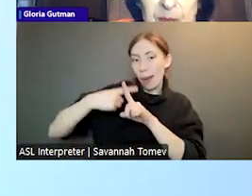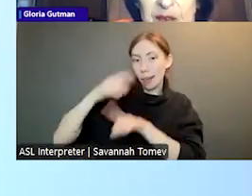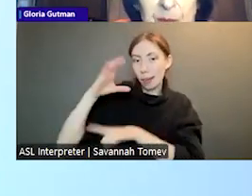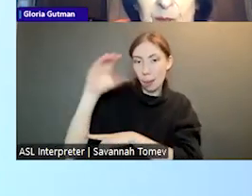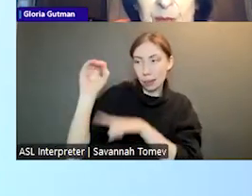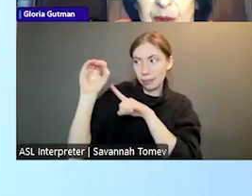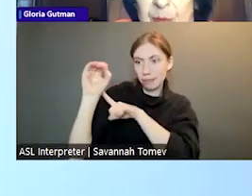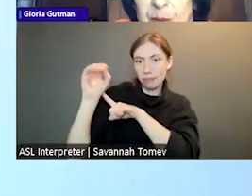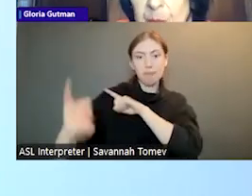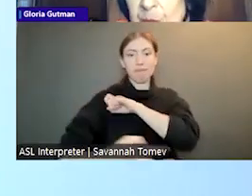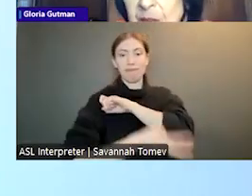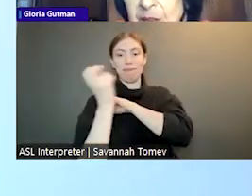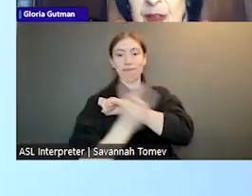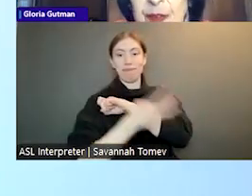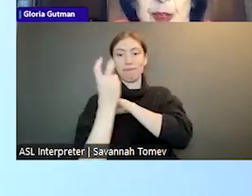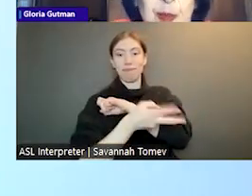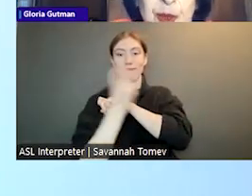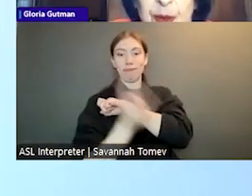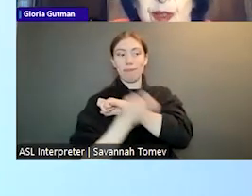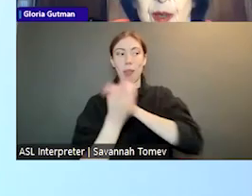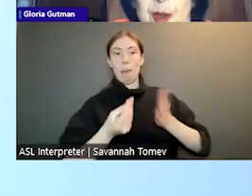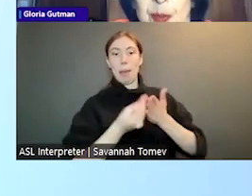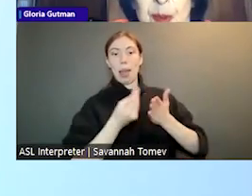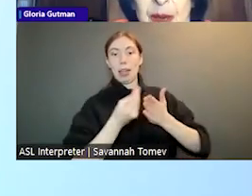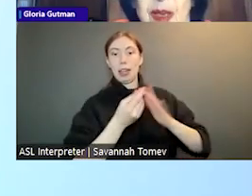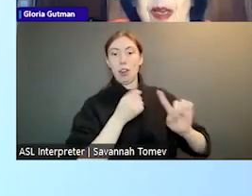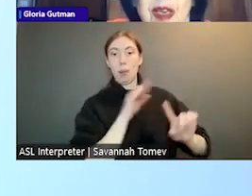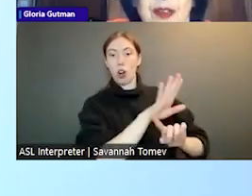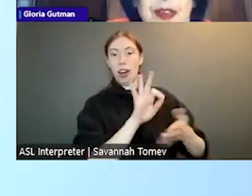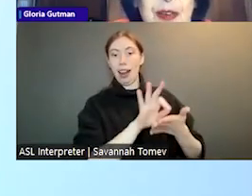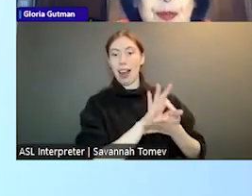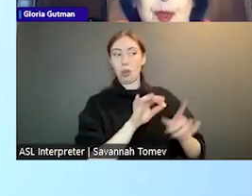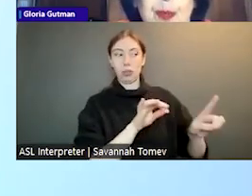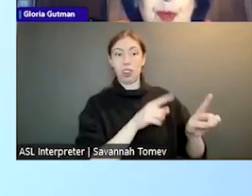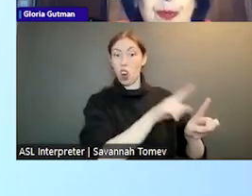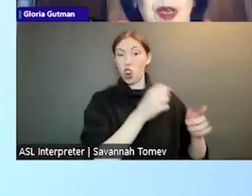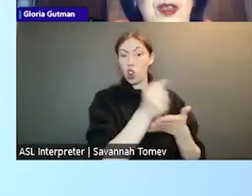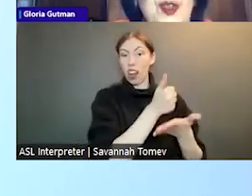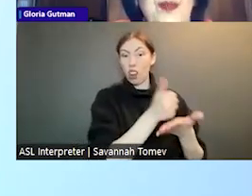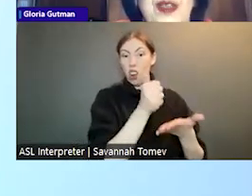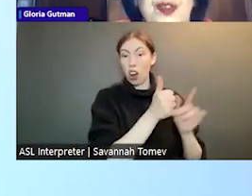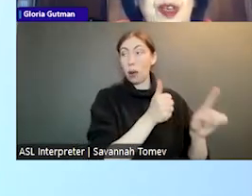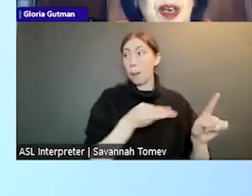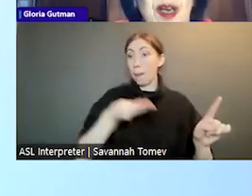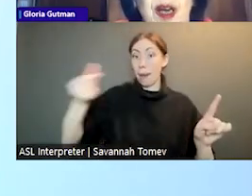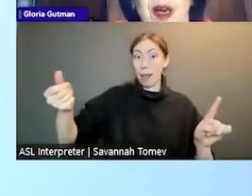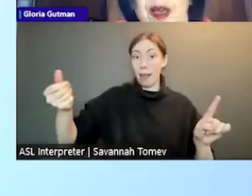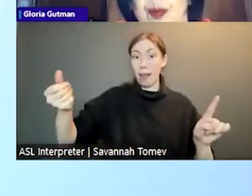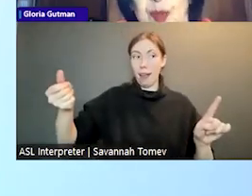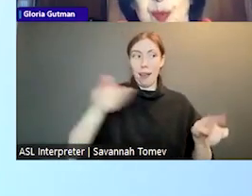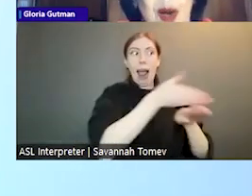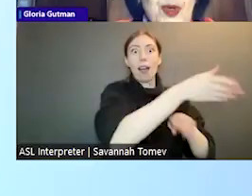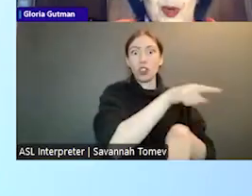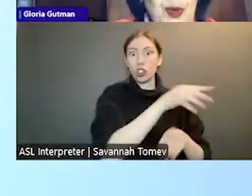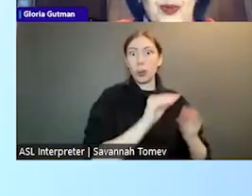her account where she had given them her credit card to prepay even after she moved. Somebody said it